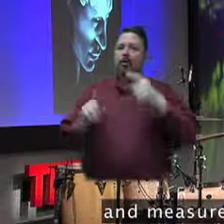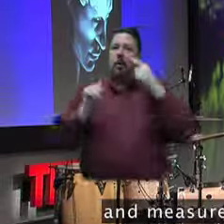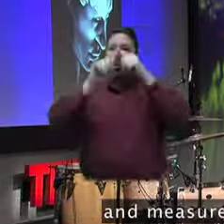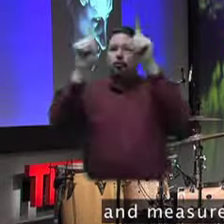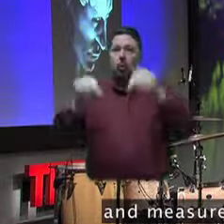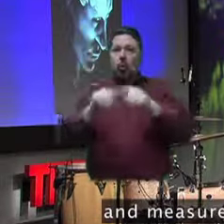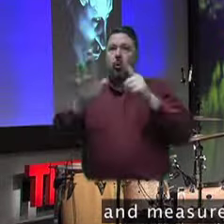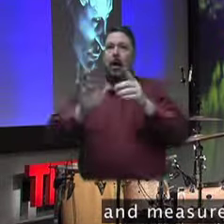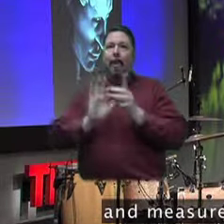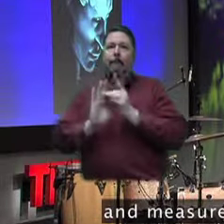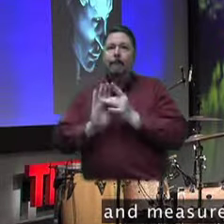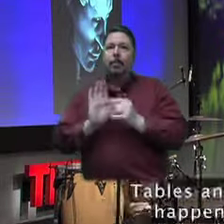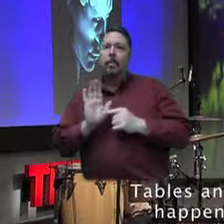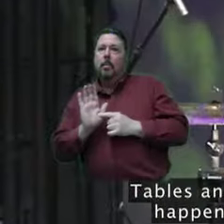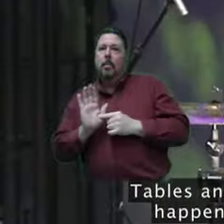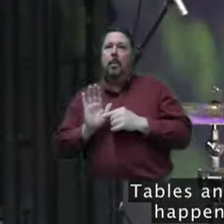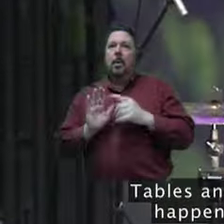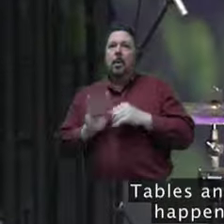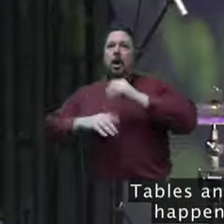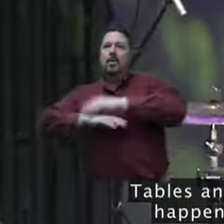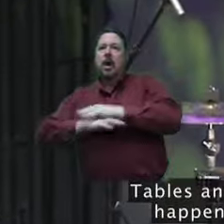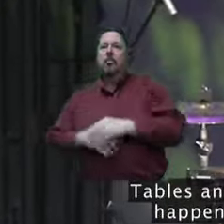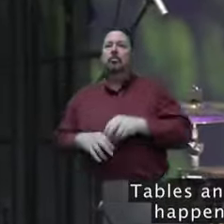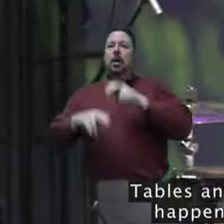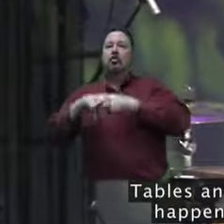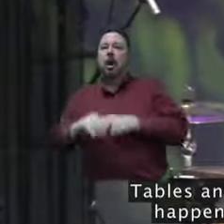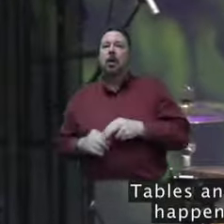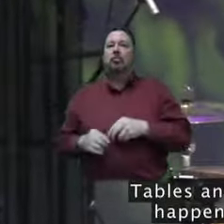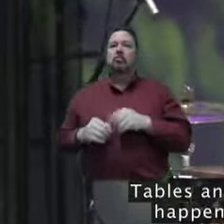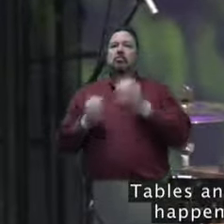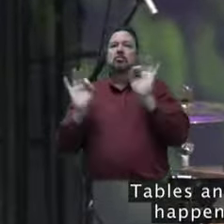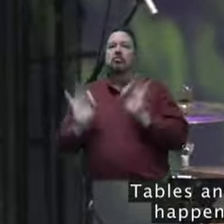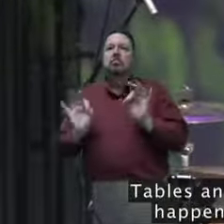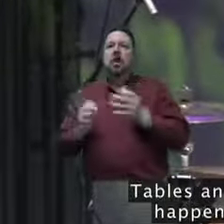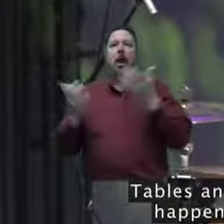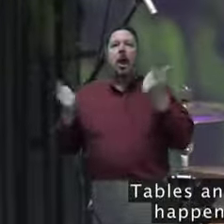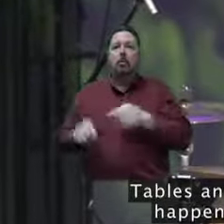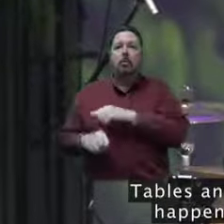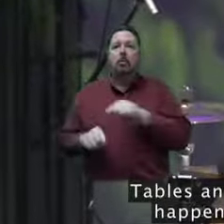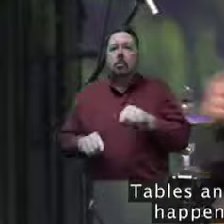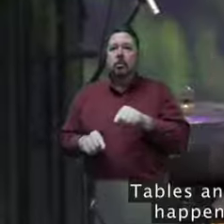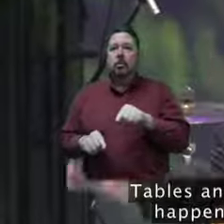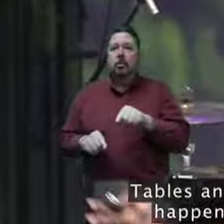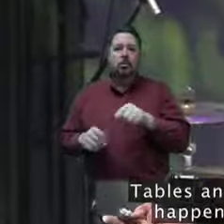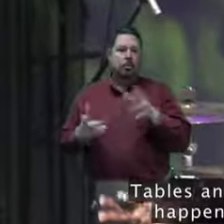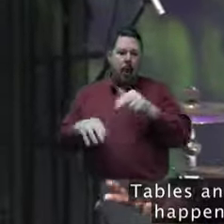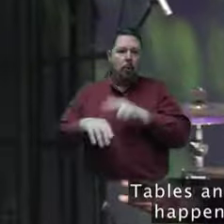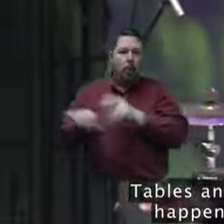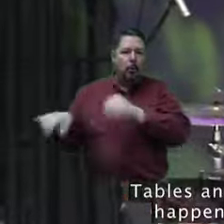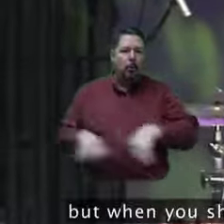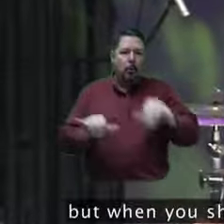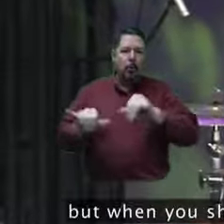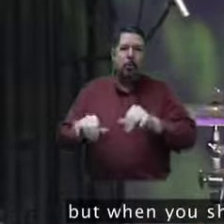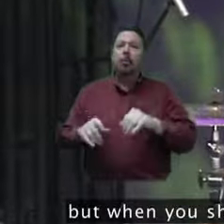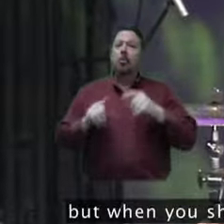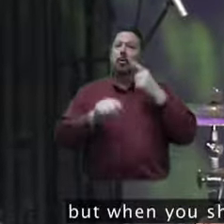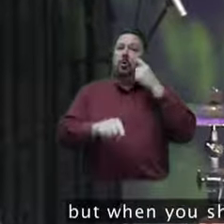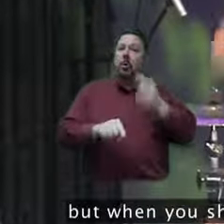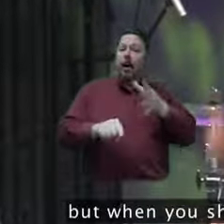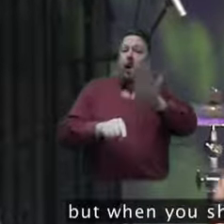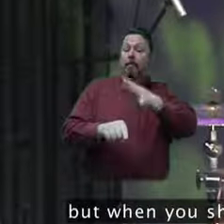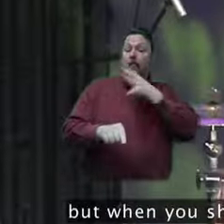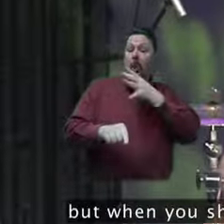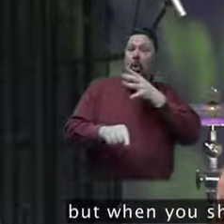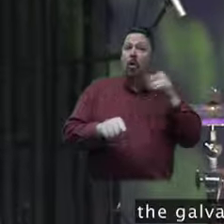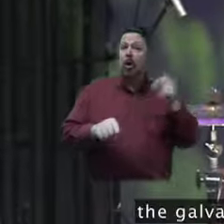and measure his galvanic skin response. Tables and chairs and lint, nothing happens, as in normal people. But when you show him